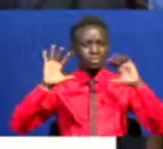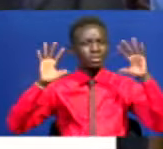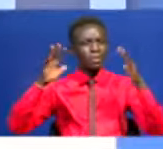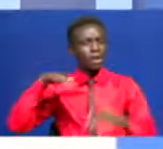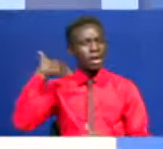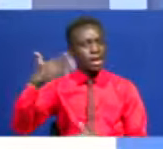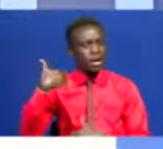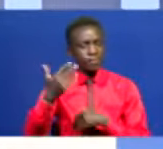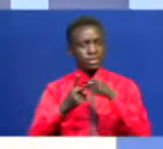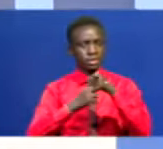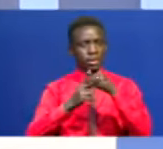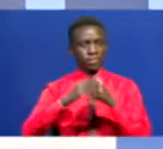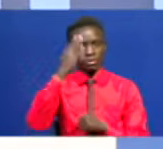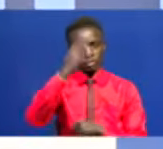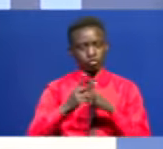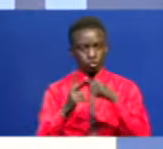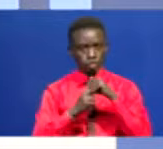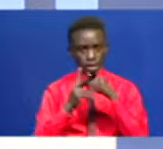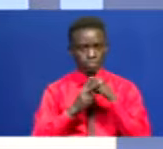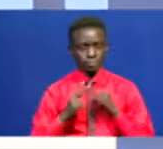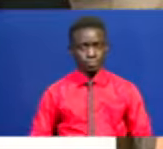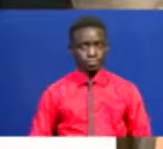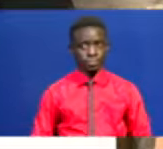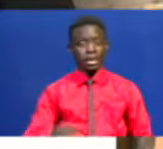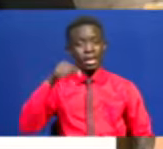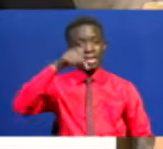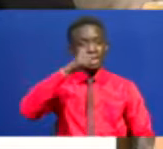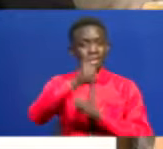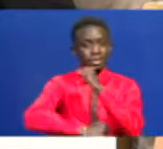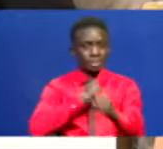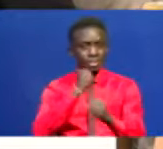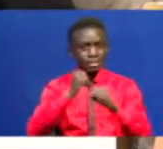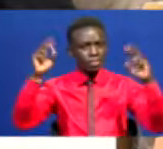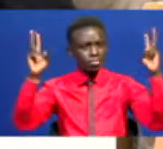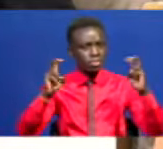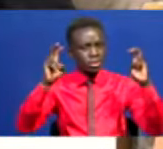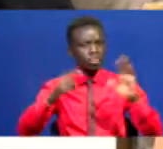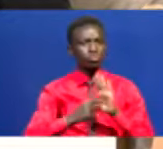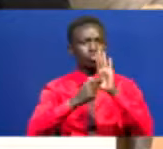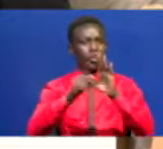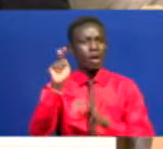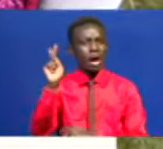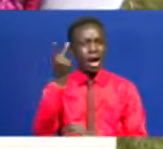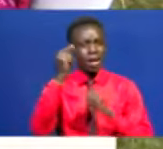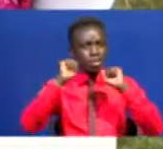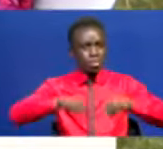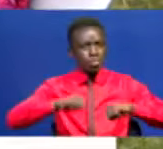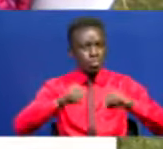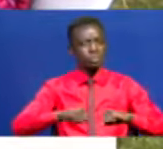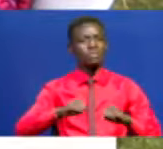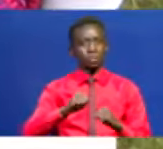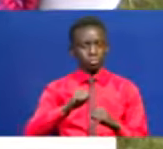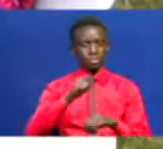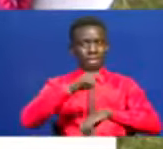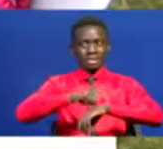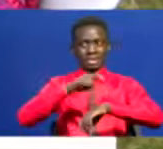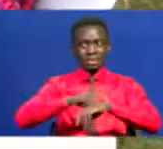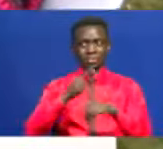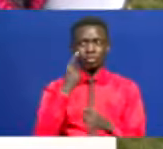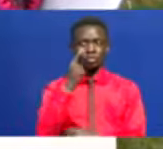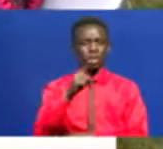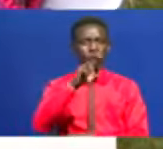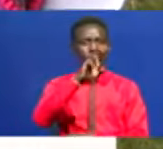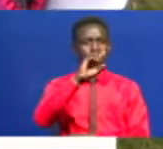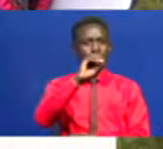July. This year's theme was Unleashing Kenya's Potential in Digital Era. Foreign Affairs Principal Secretary